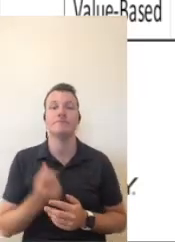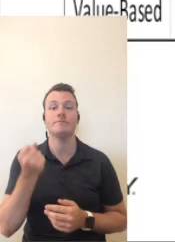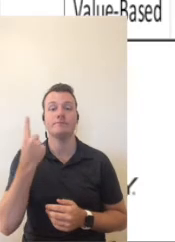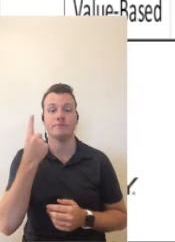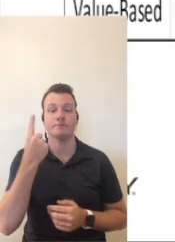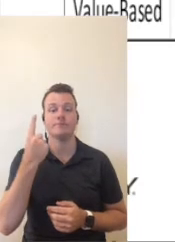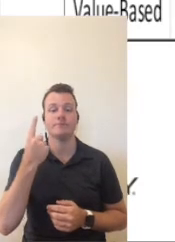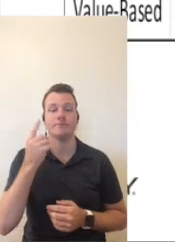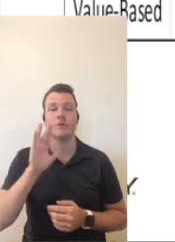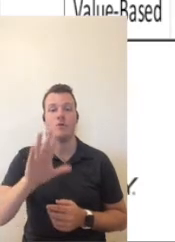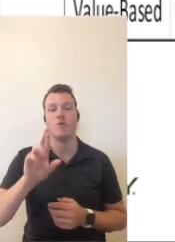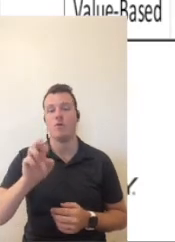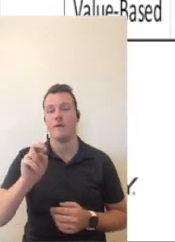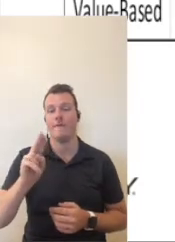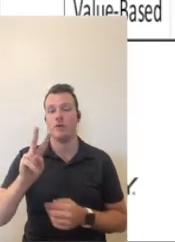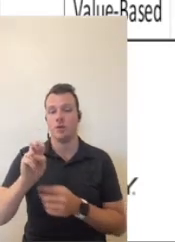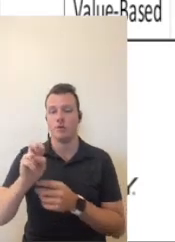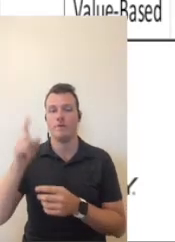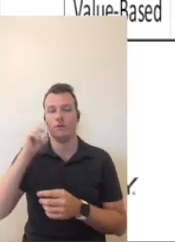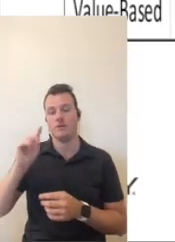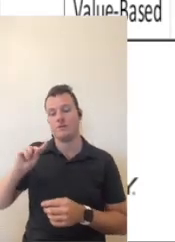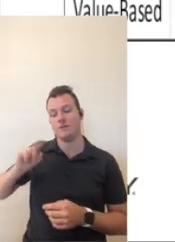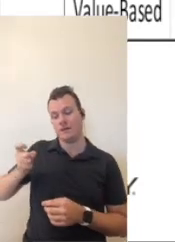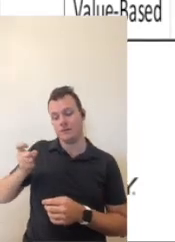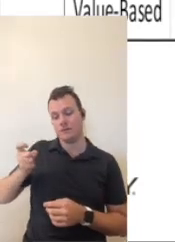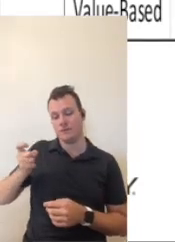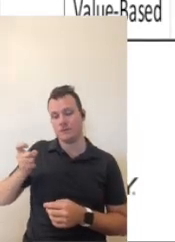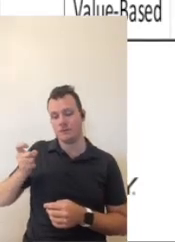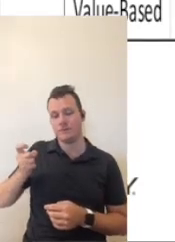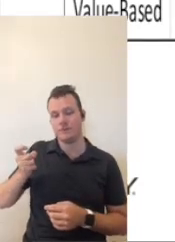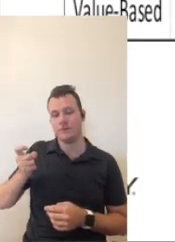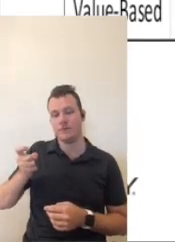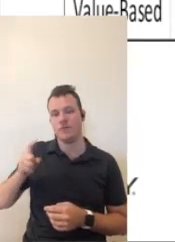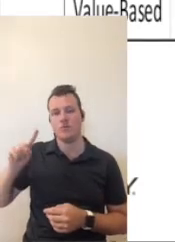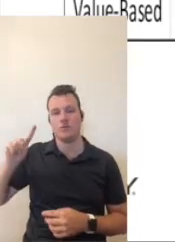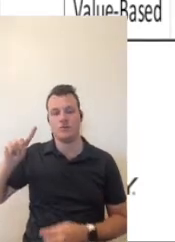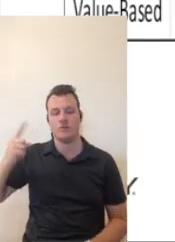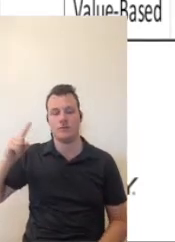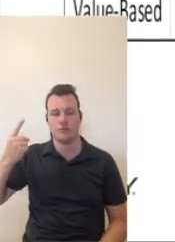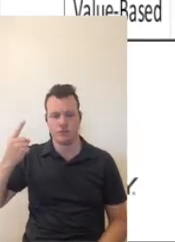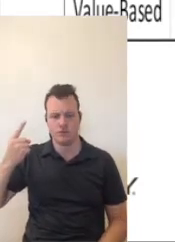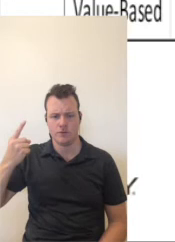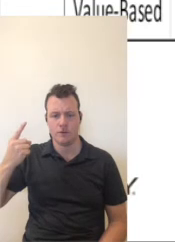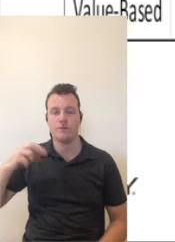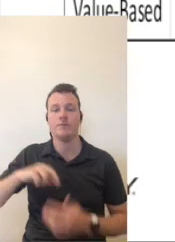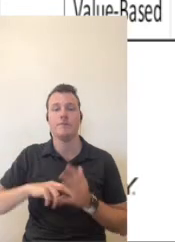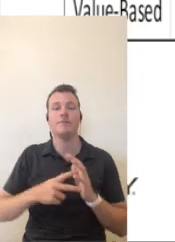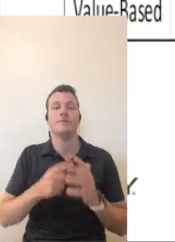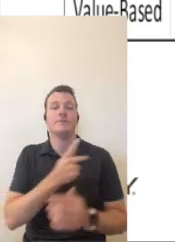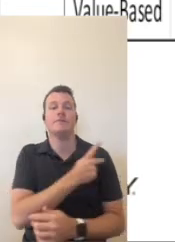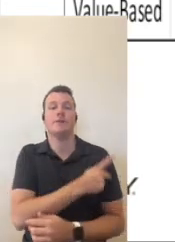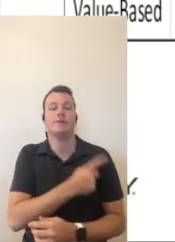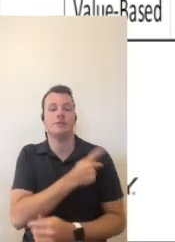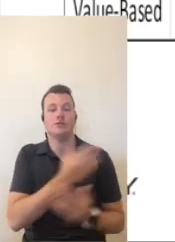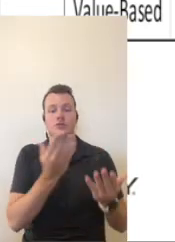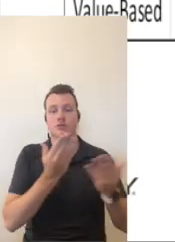the math easier. Now, the revenue from the diagnostics for your patients